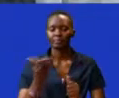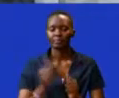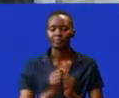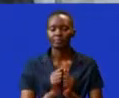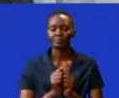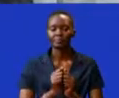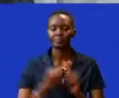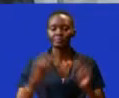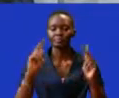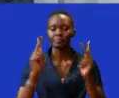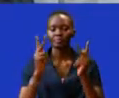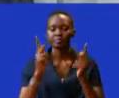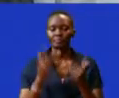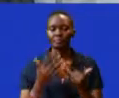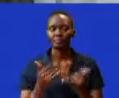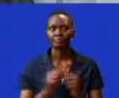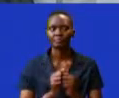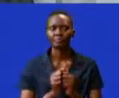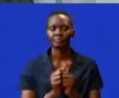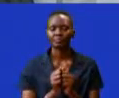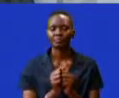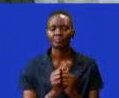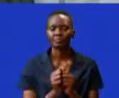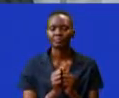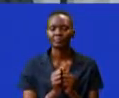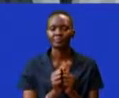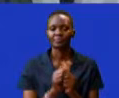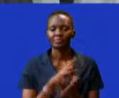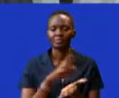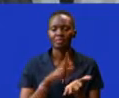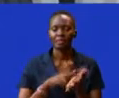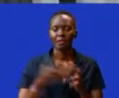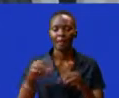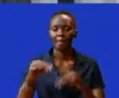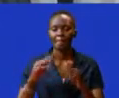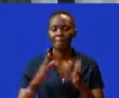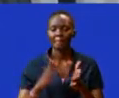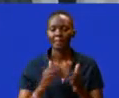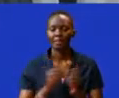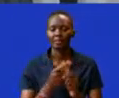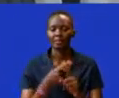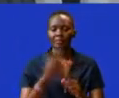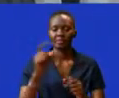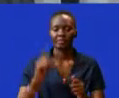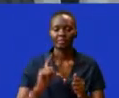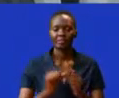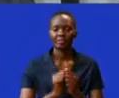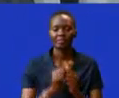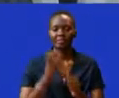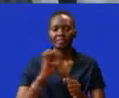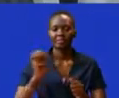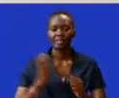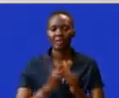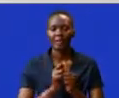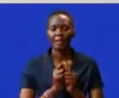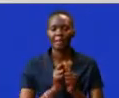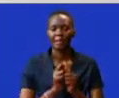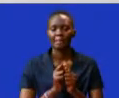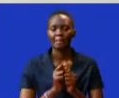Kenya, Helen Cheruto, Regional Manager for Lower Eastern Region, Patience Kitonga,